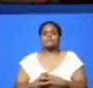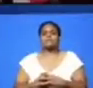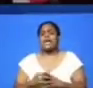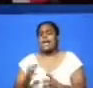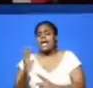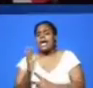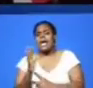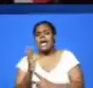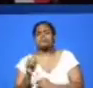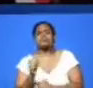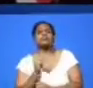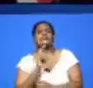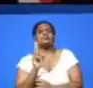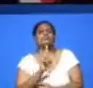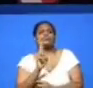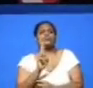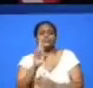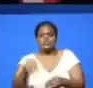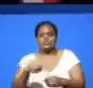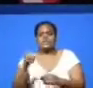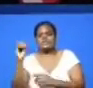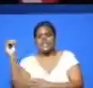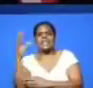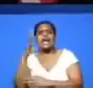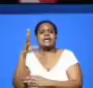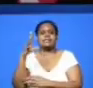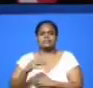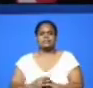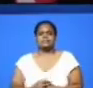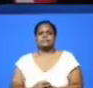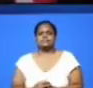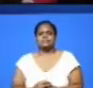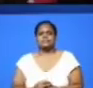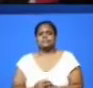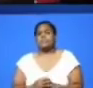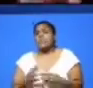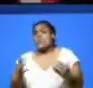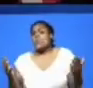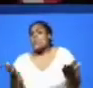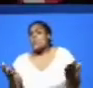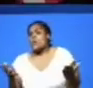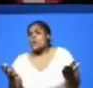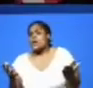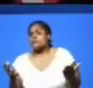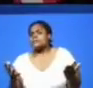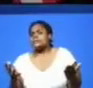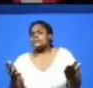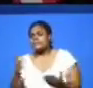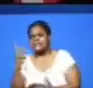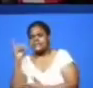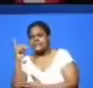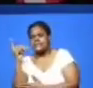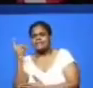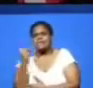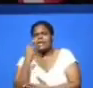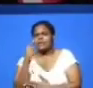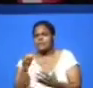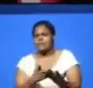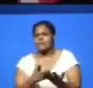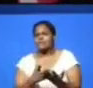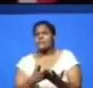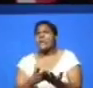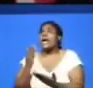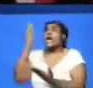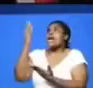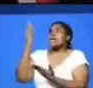Candlesticks was used to provide light. What did David say about the word of God? Thy word is